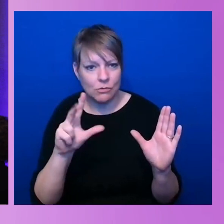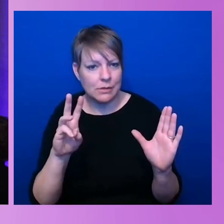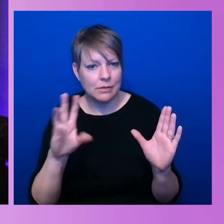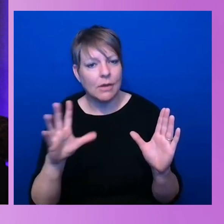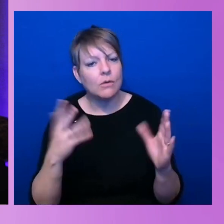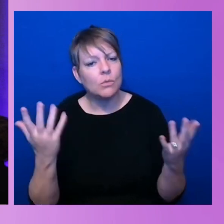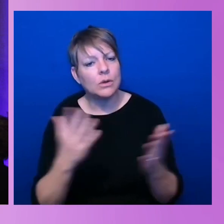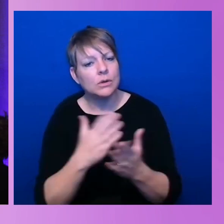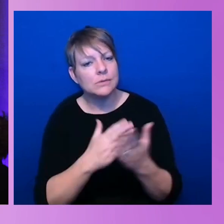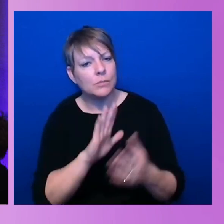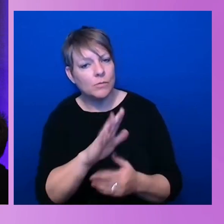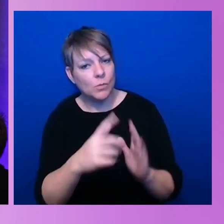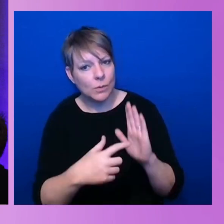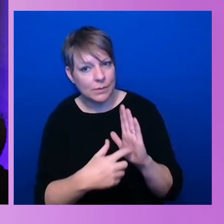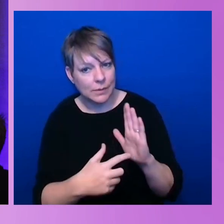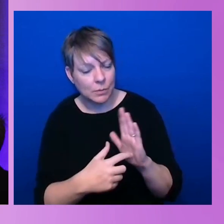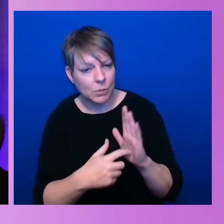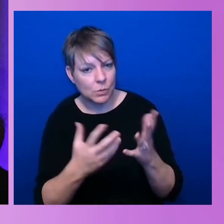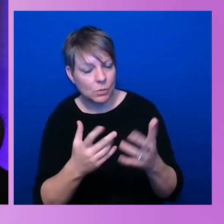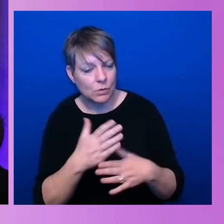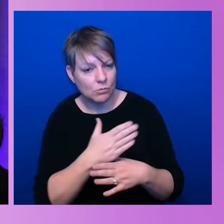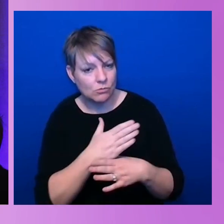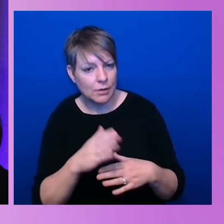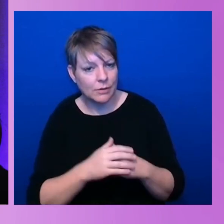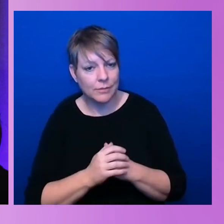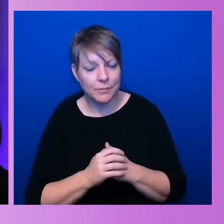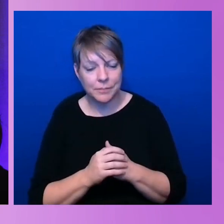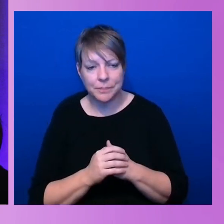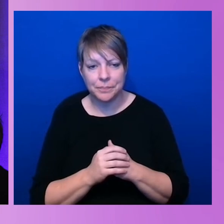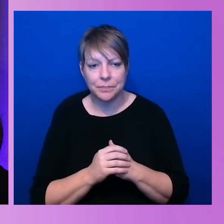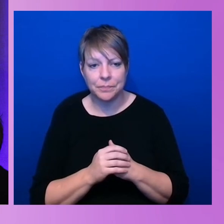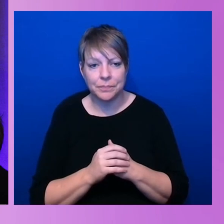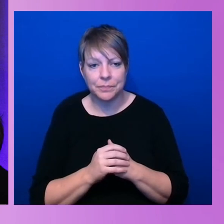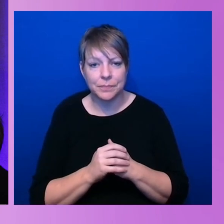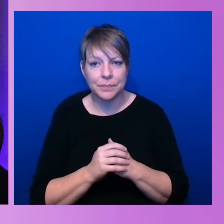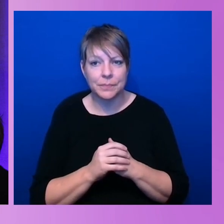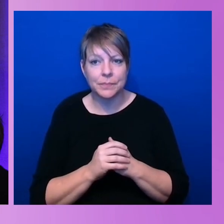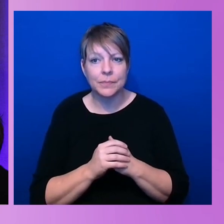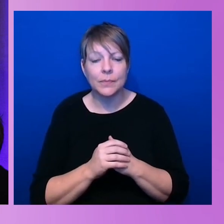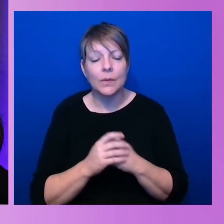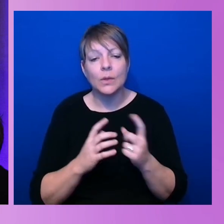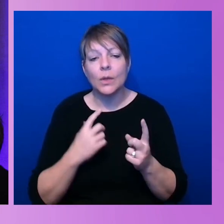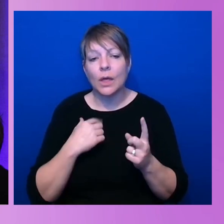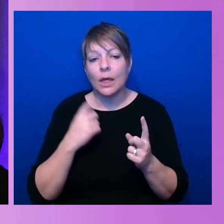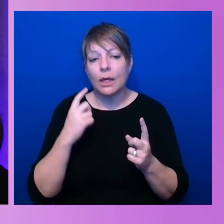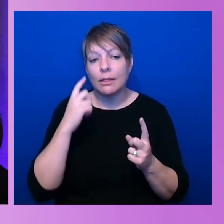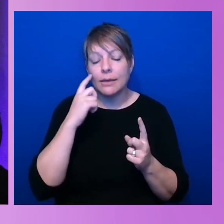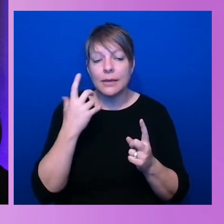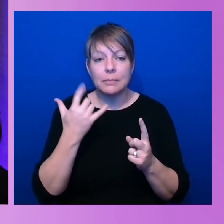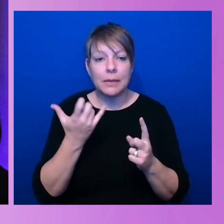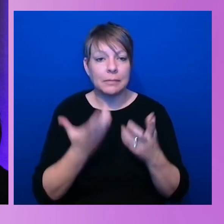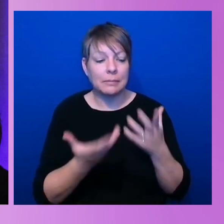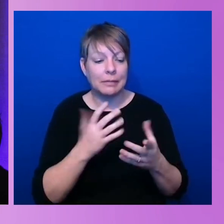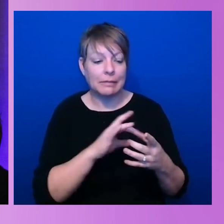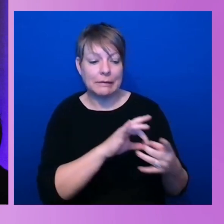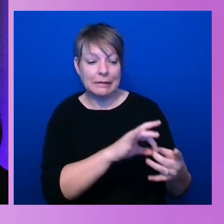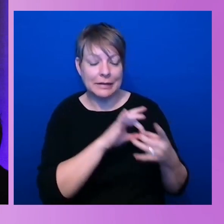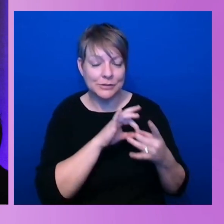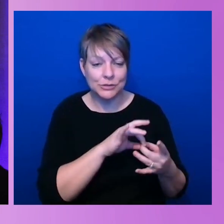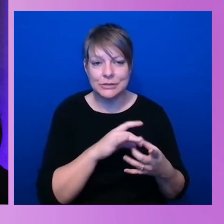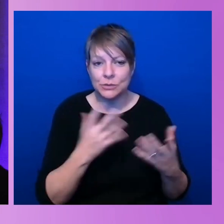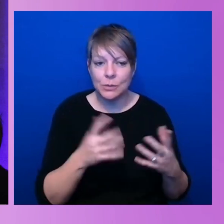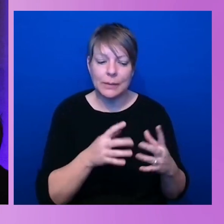examples you would like to share? Well, I think maybe the red thread between us is just the importance of